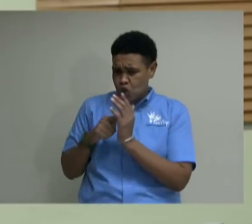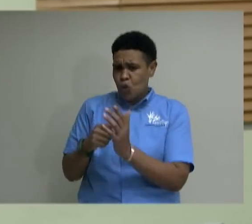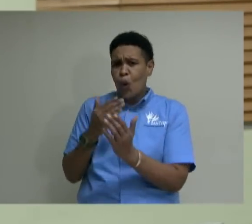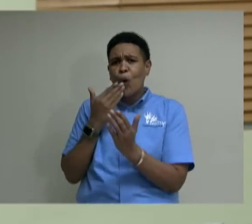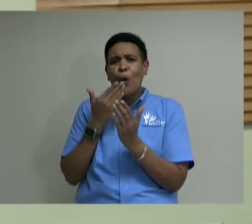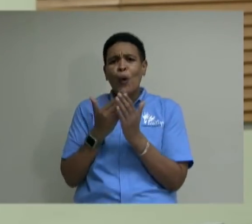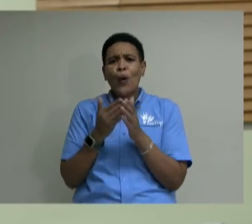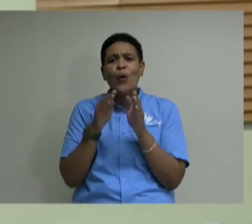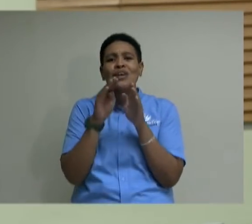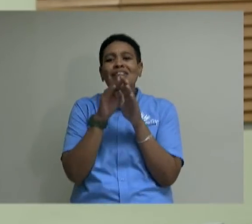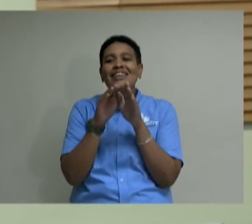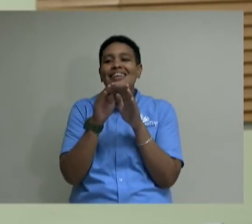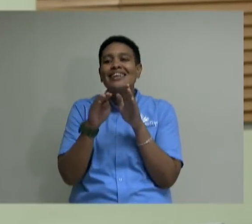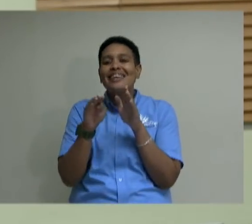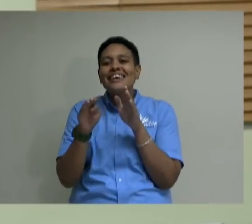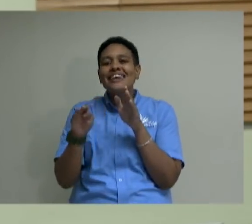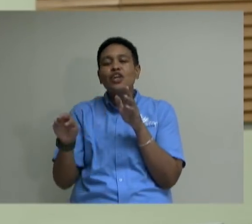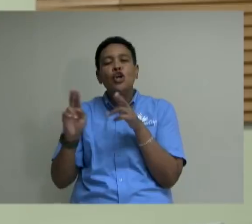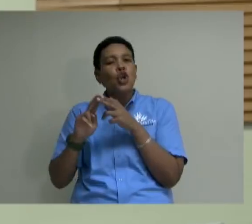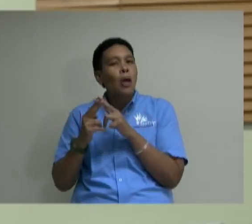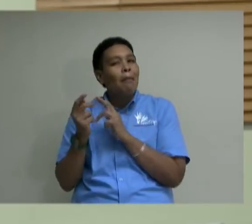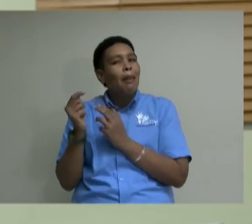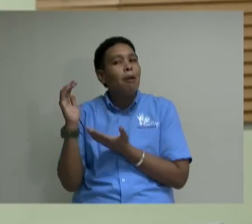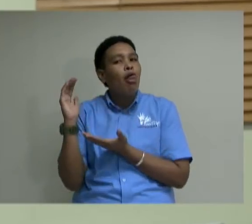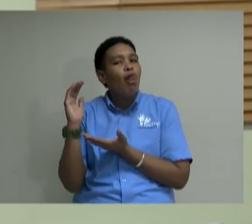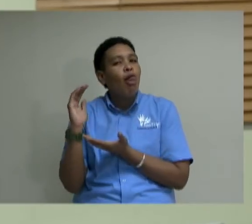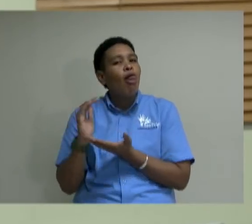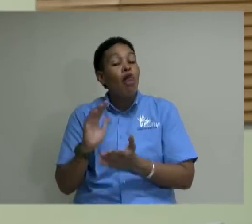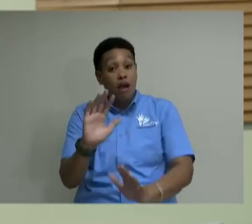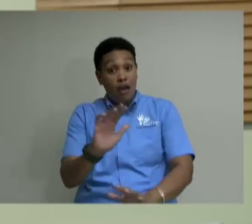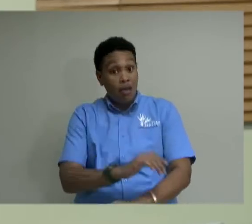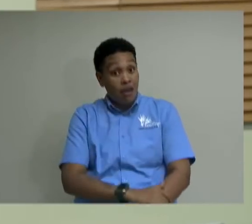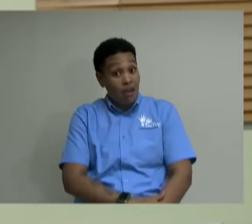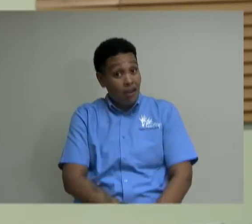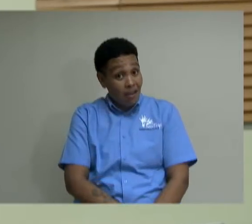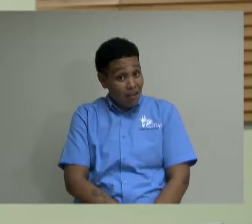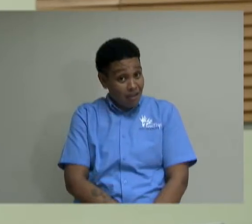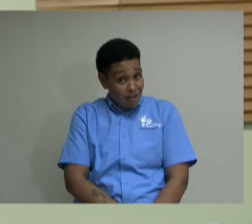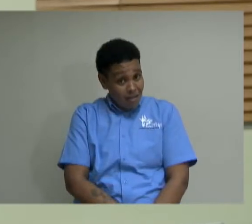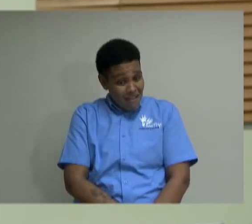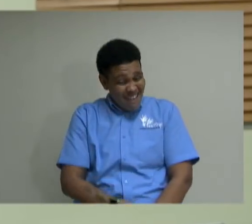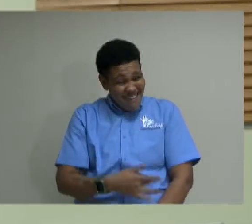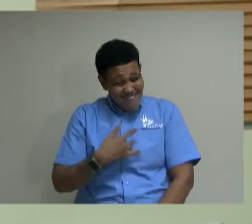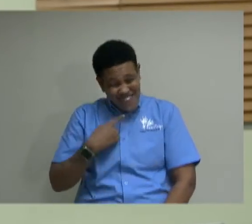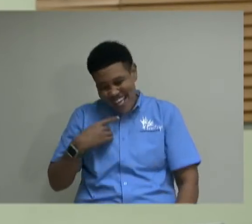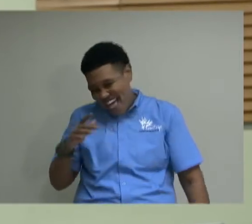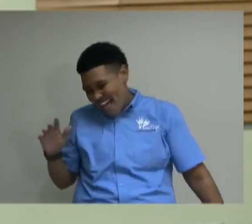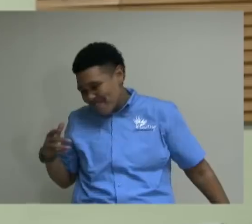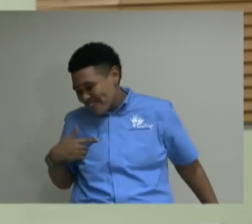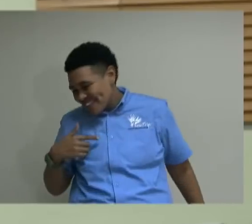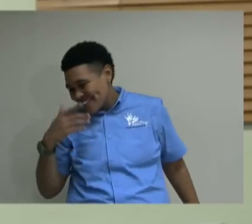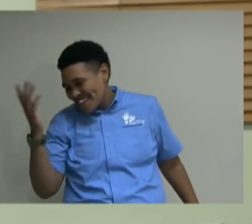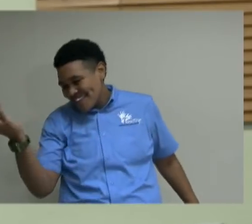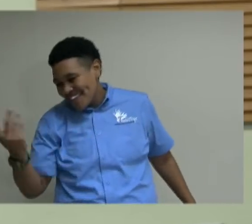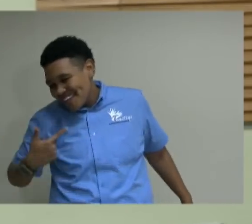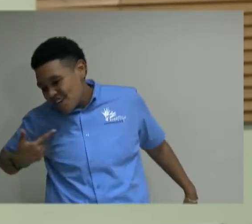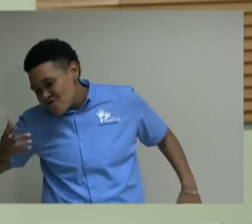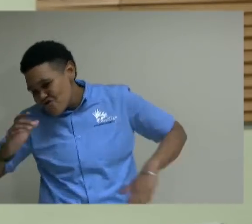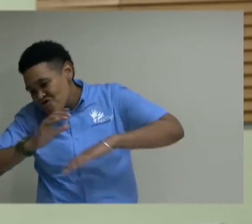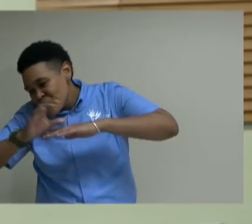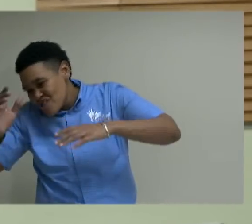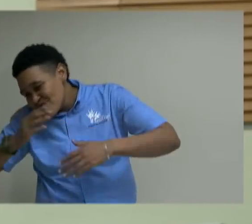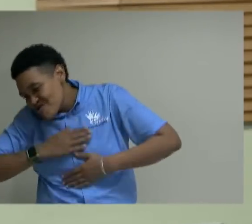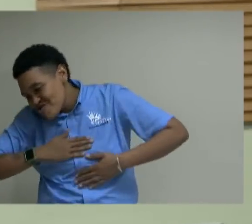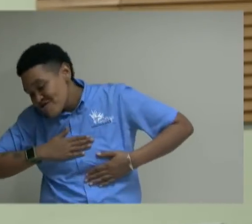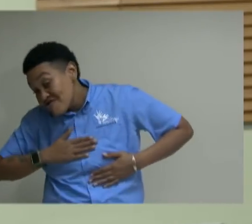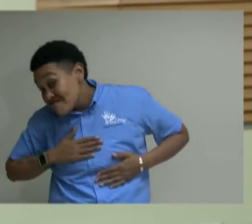good positive trend in terms of the numbers going down, that we must be extremely cautious at this time, because